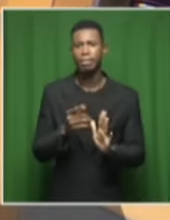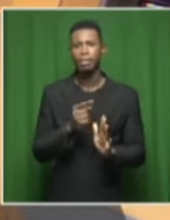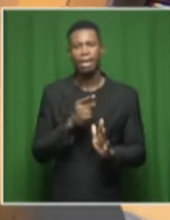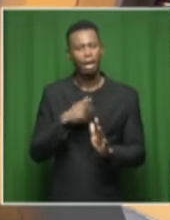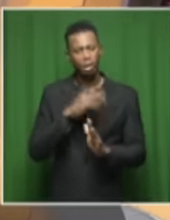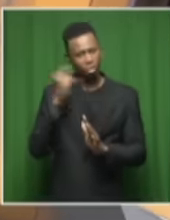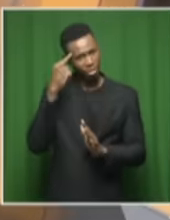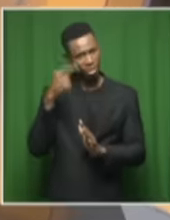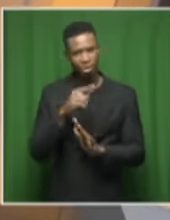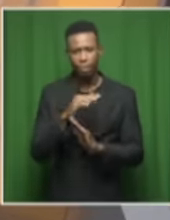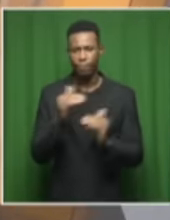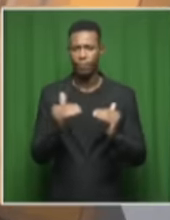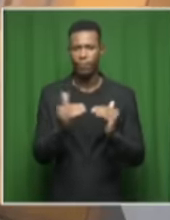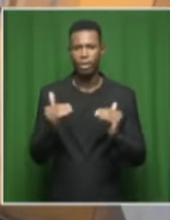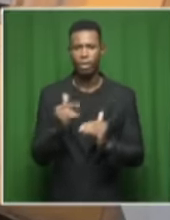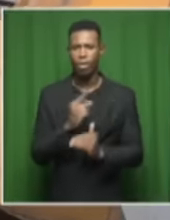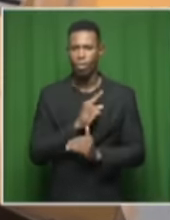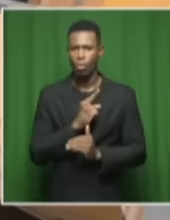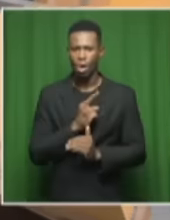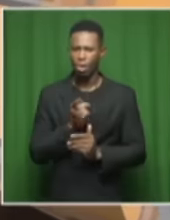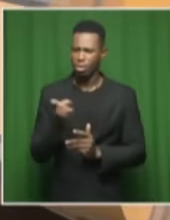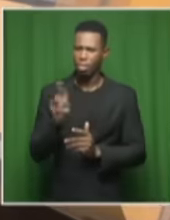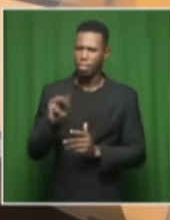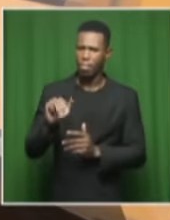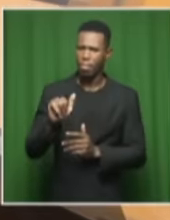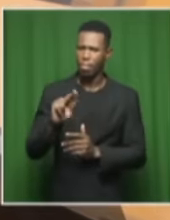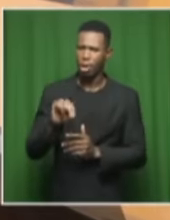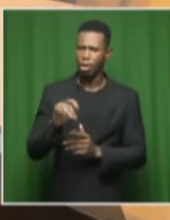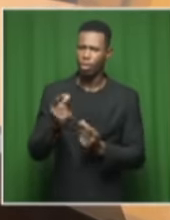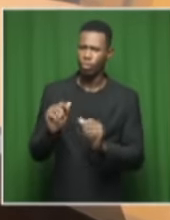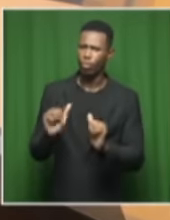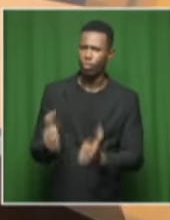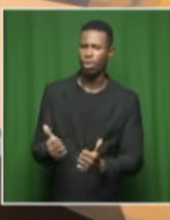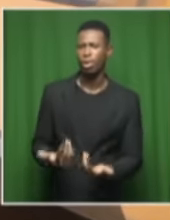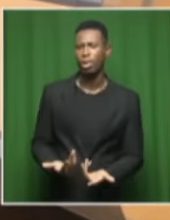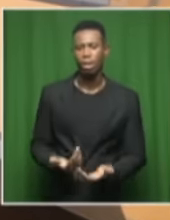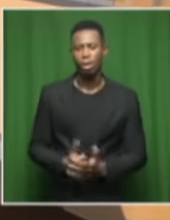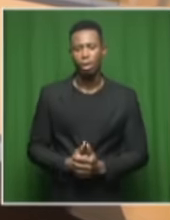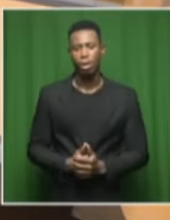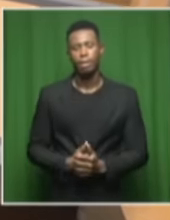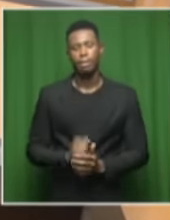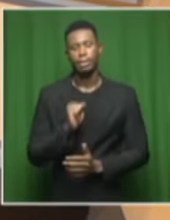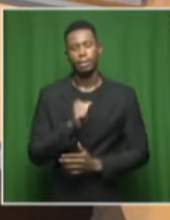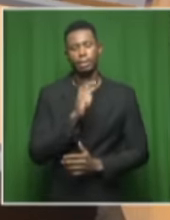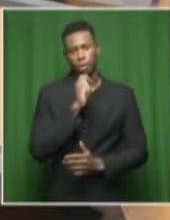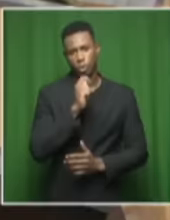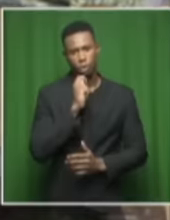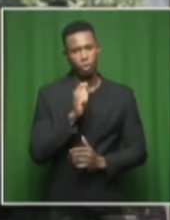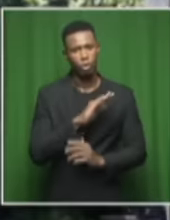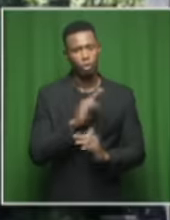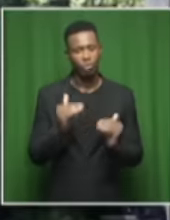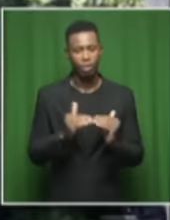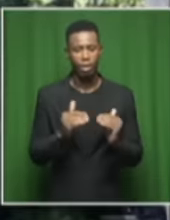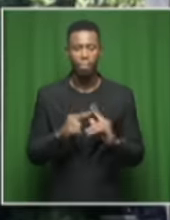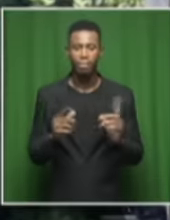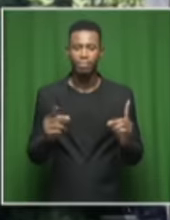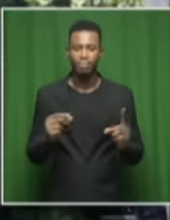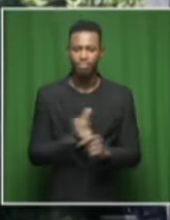at any point during this World Cup. Yeah, it's never justified. It's unfortunate